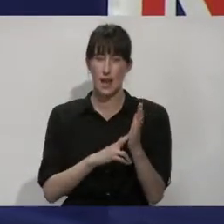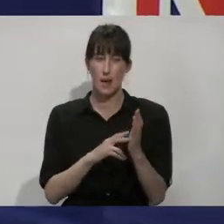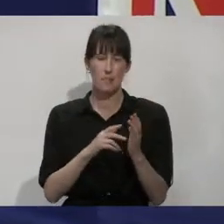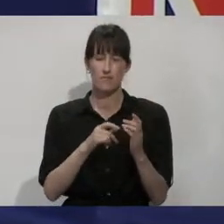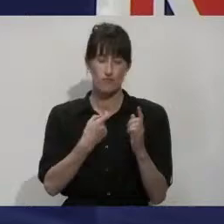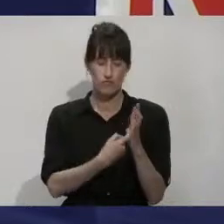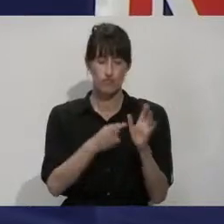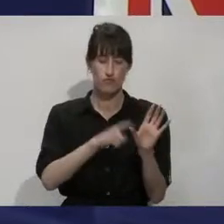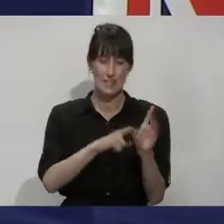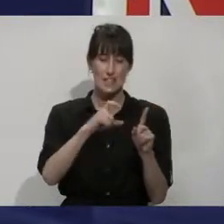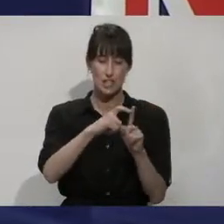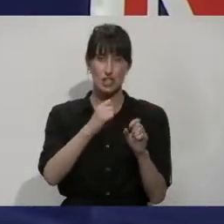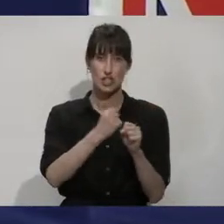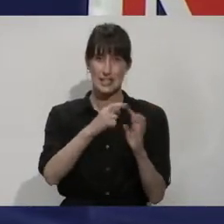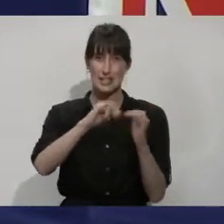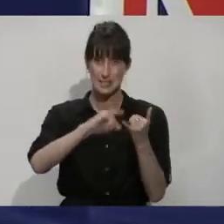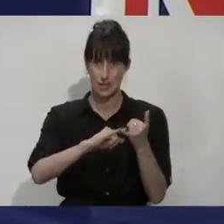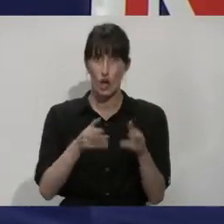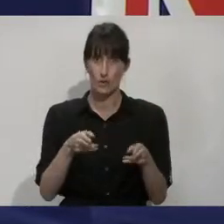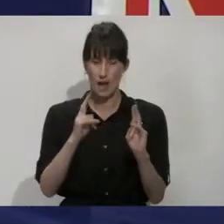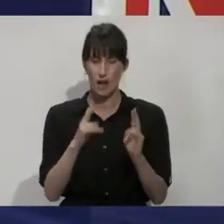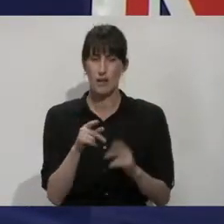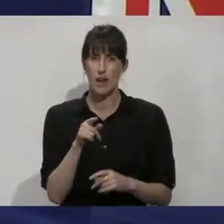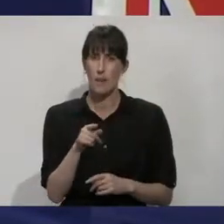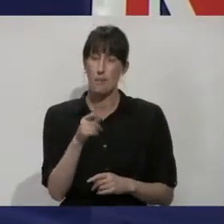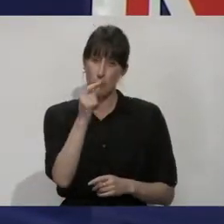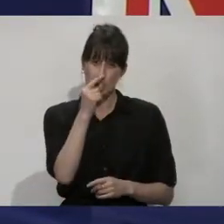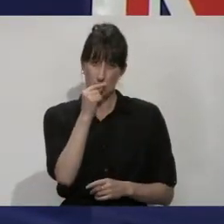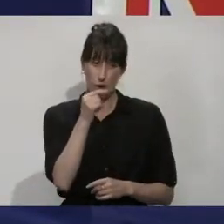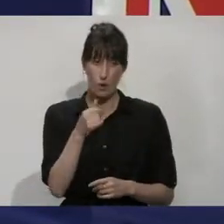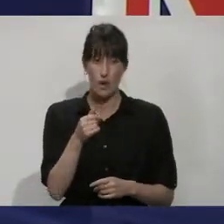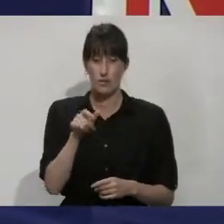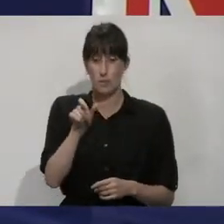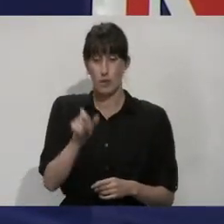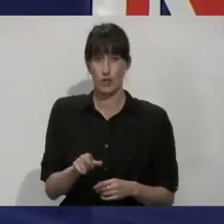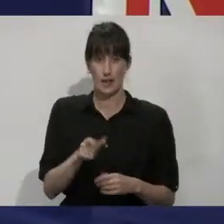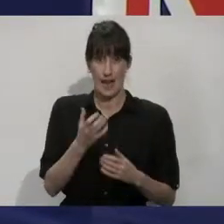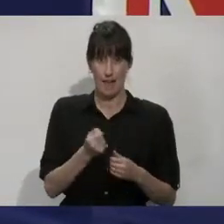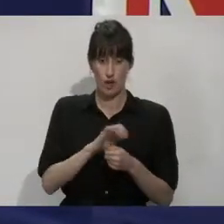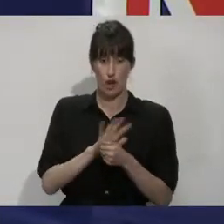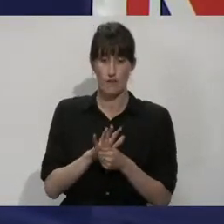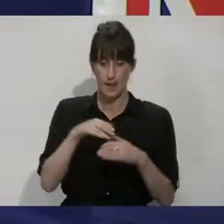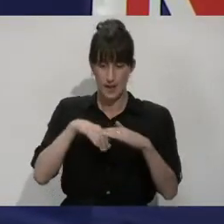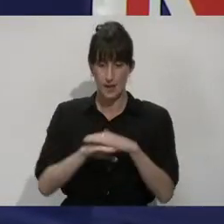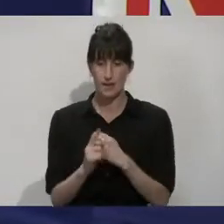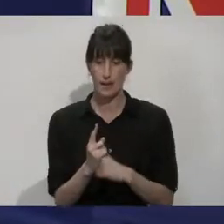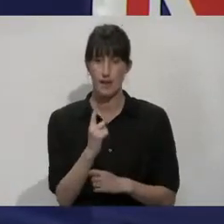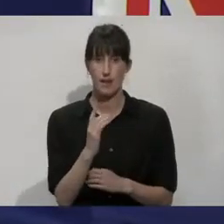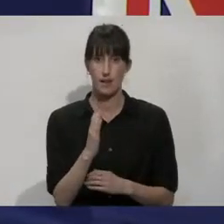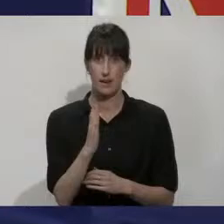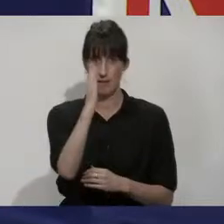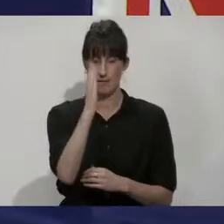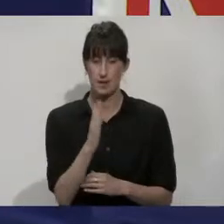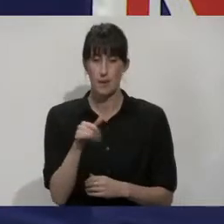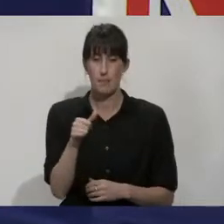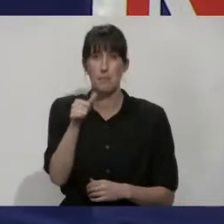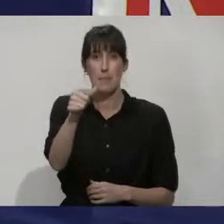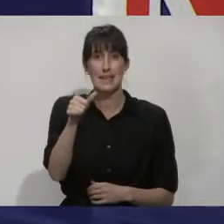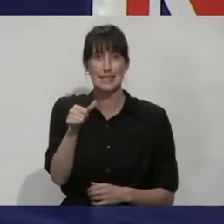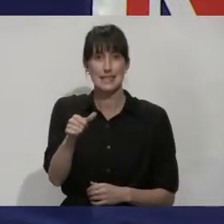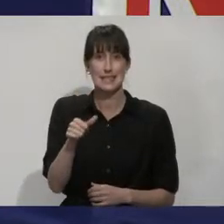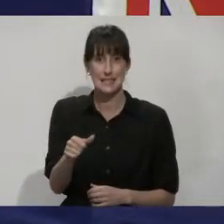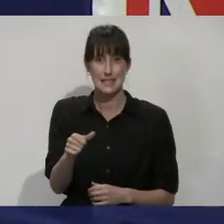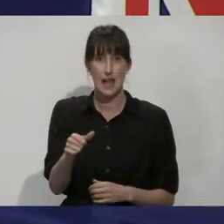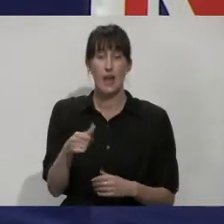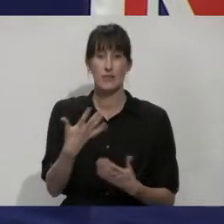again, excellent work by the Public Health Unit. We know, and there have been cases written up of people using lifts after another person who's